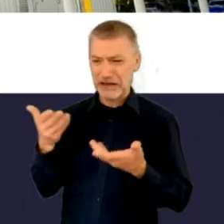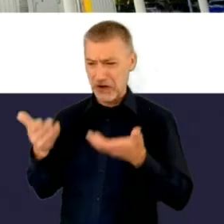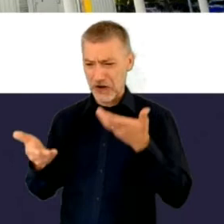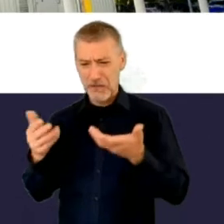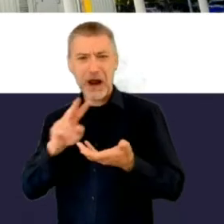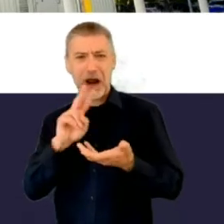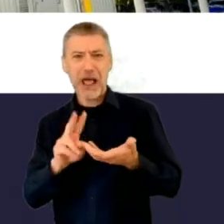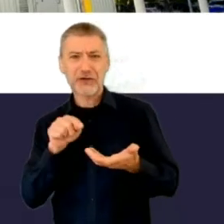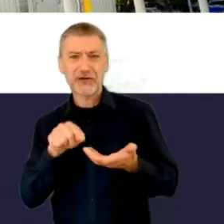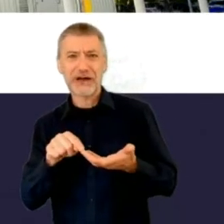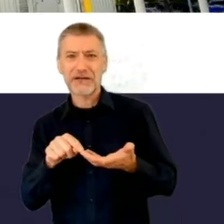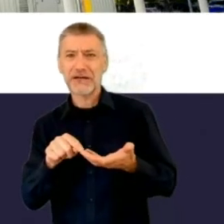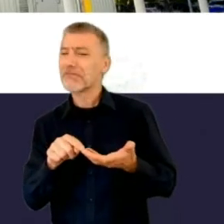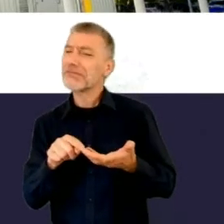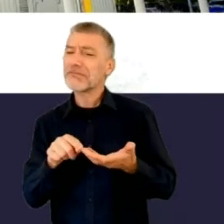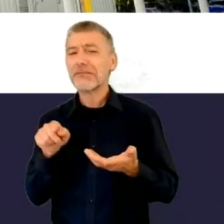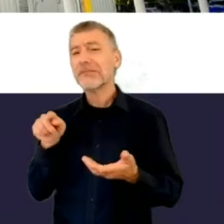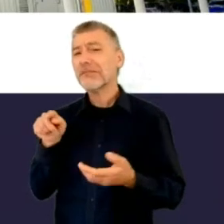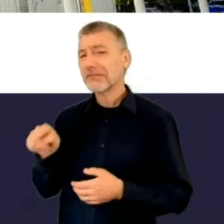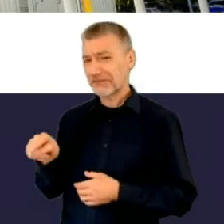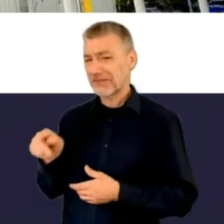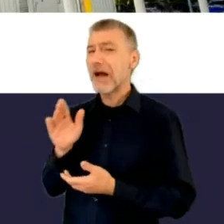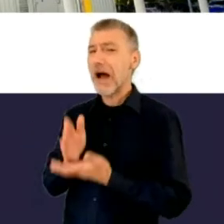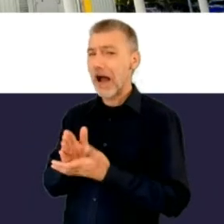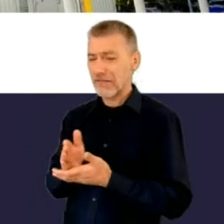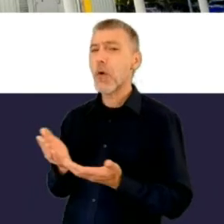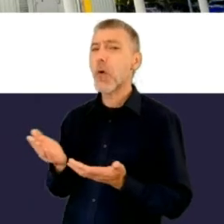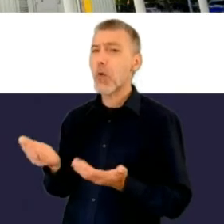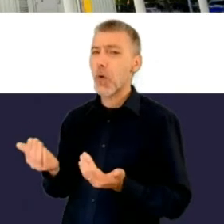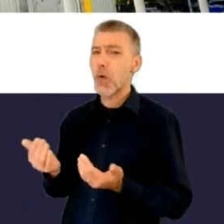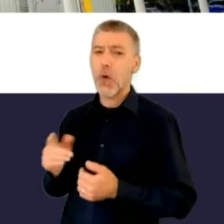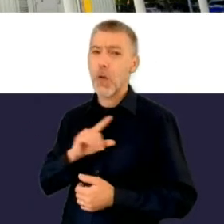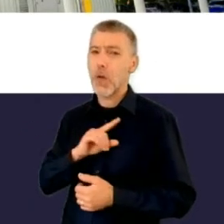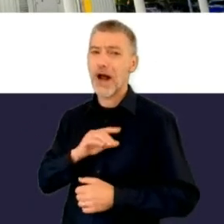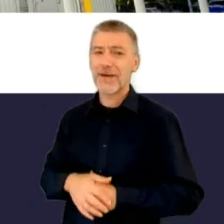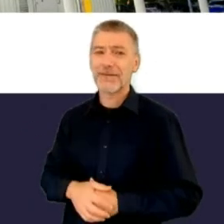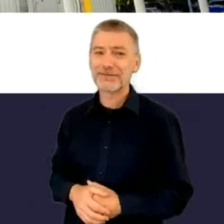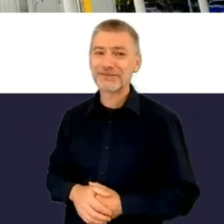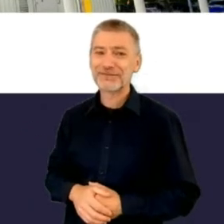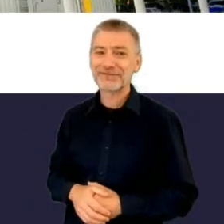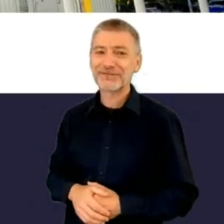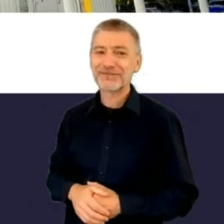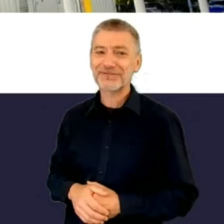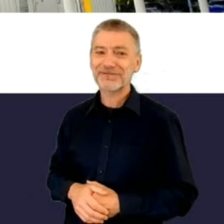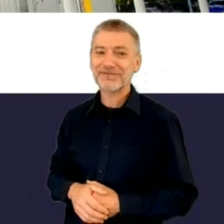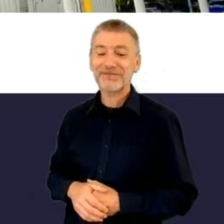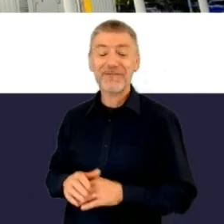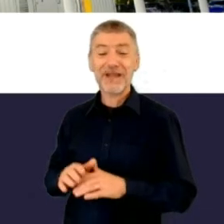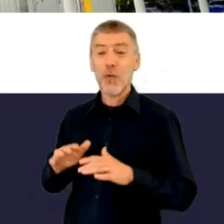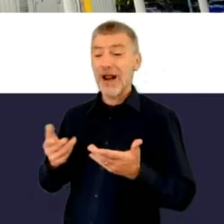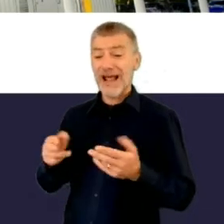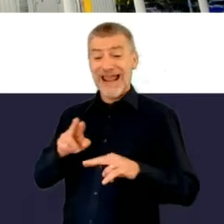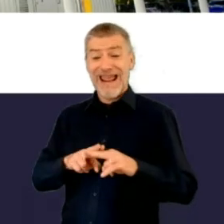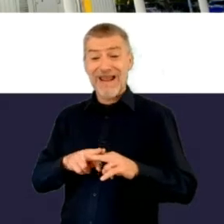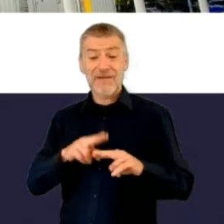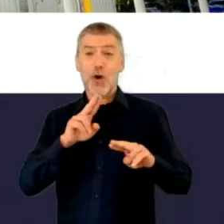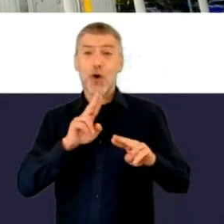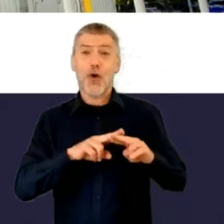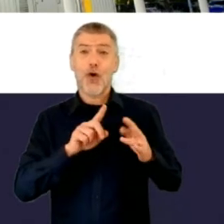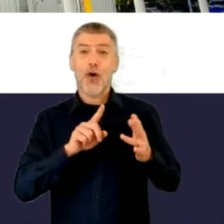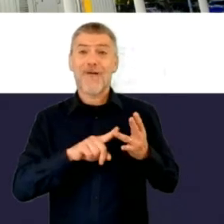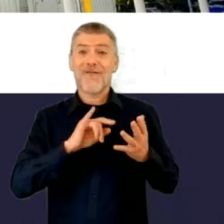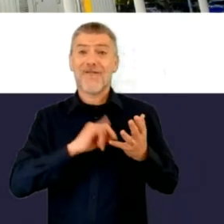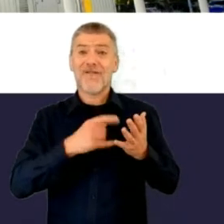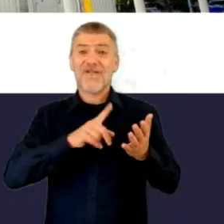you, it's actually really cool, because what it is we say we can't use fossil fuels anymore. We've got to use a different type of